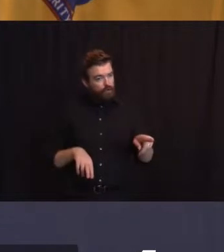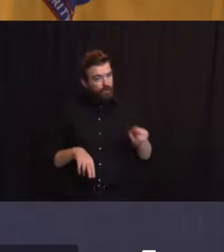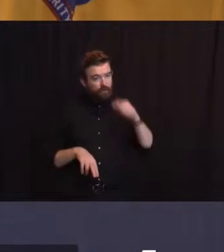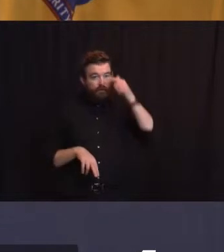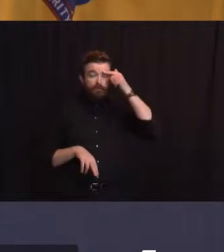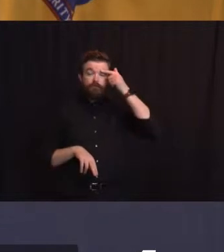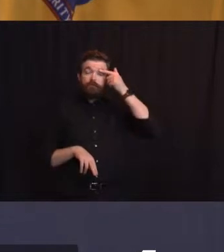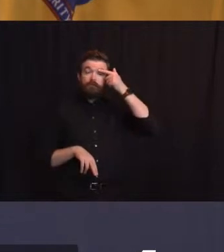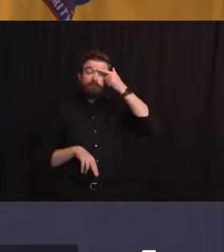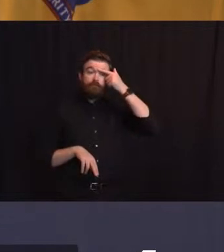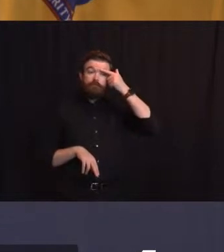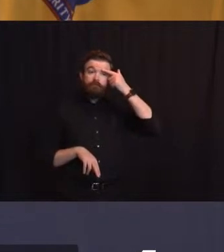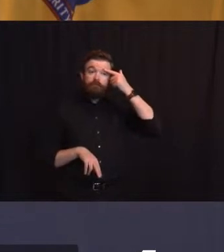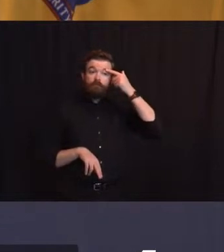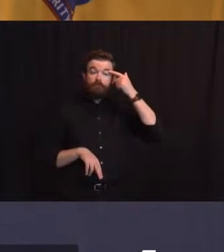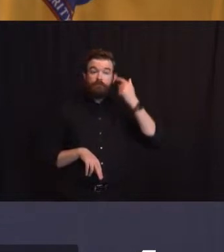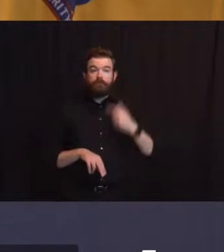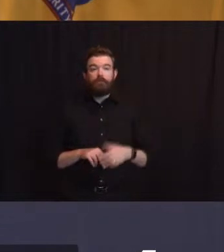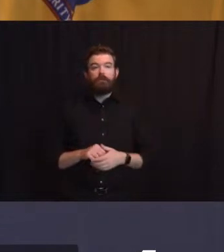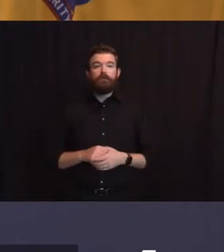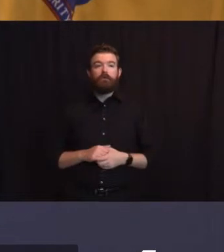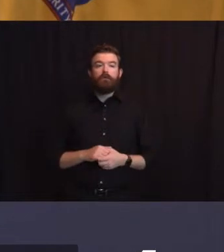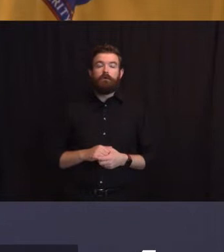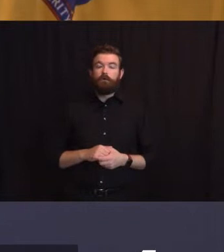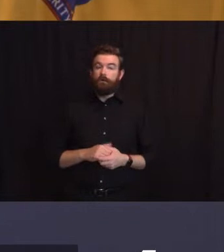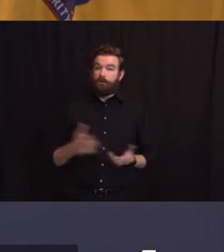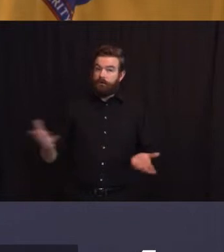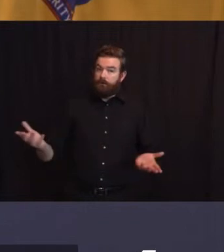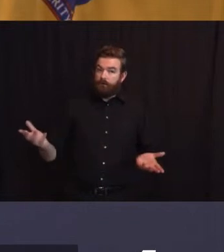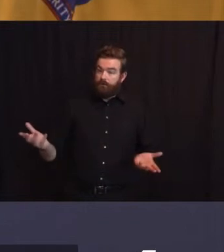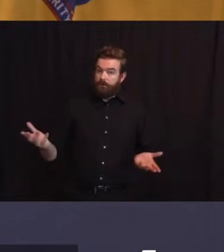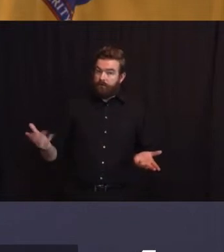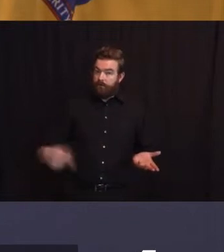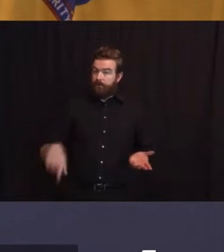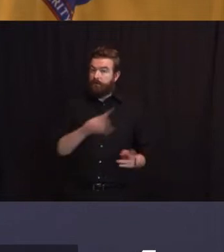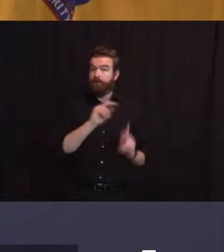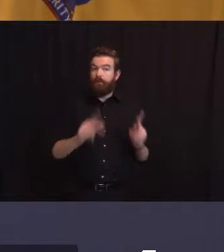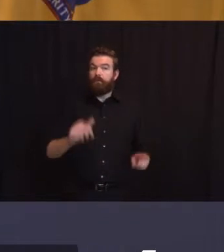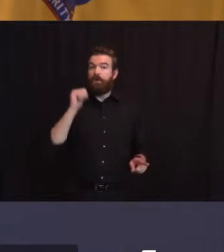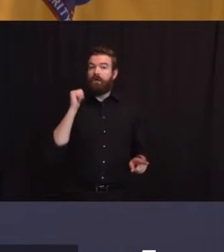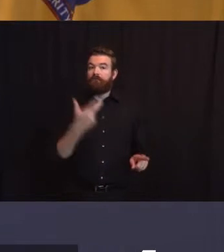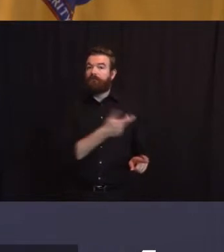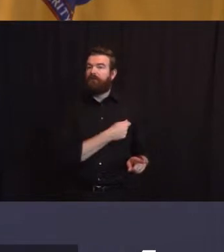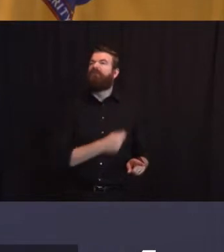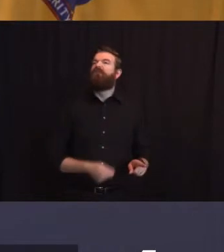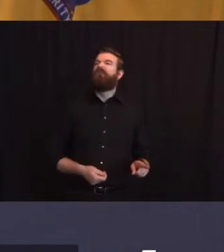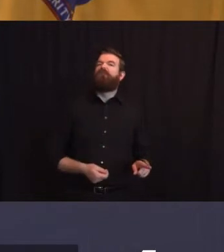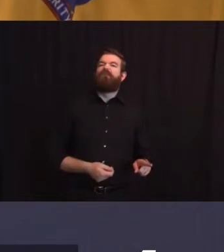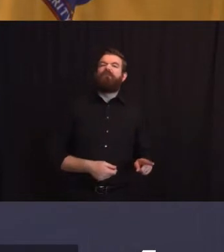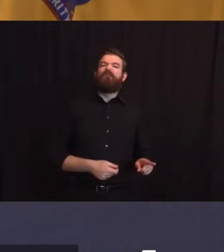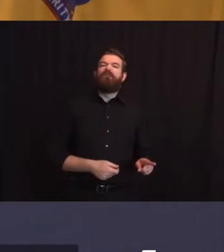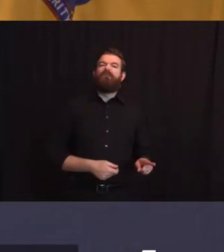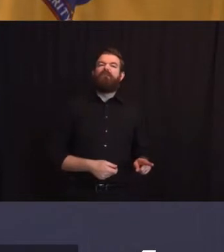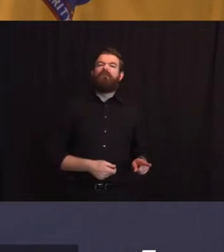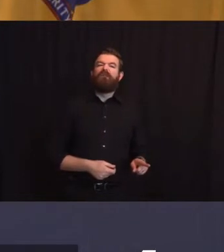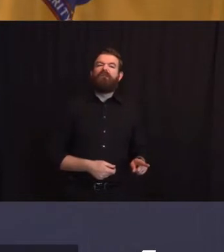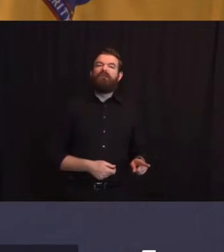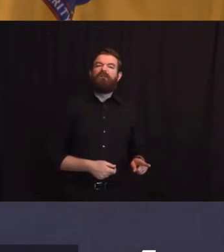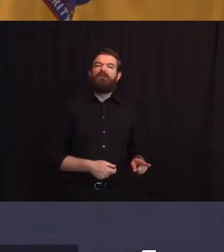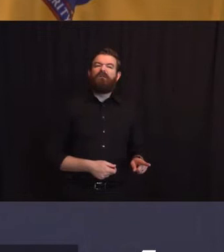that would just affirm their skepticism? The vaccines don't work, I still have to wear a mask anyway. That may be a train Yeah. of